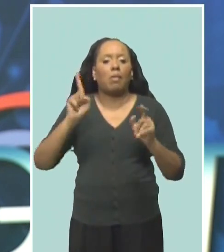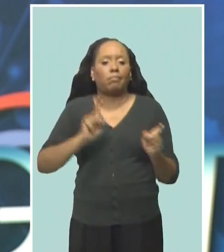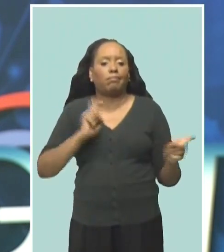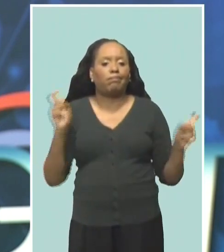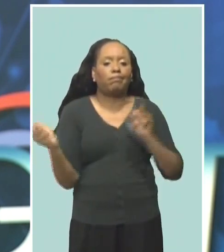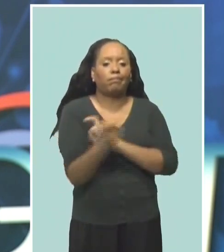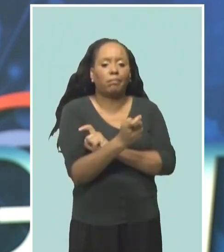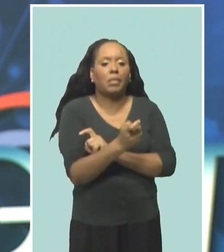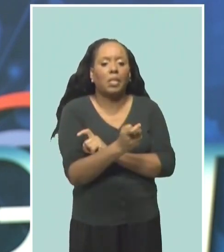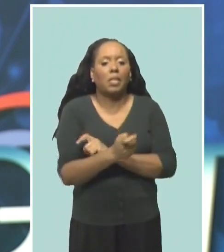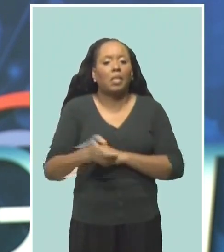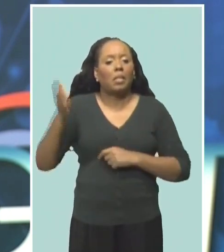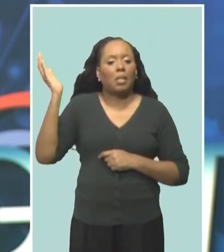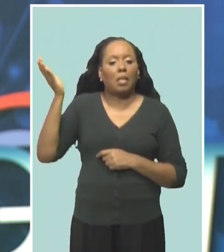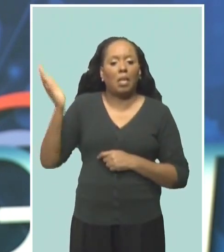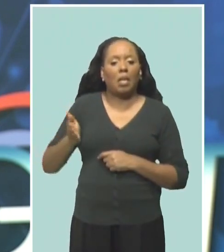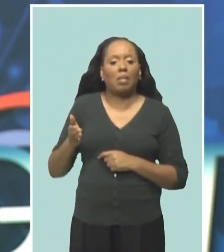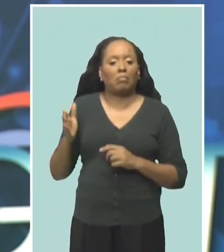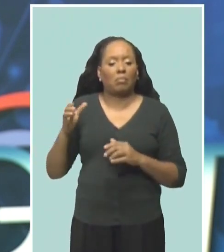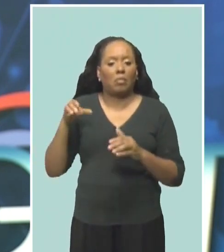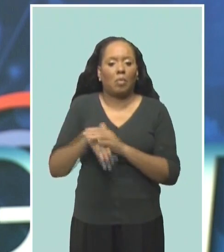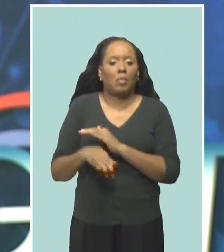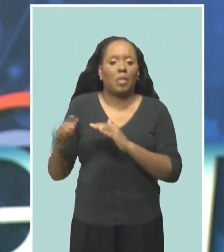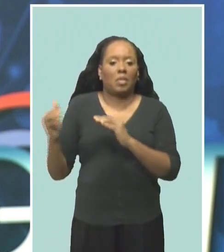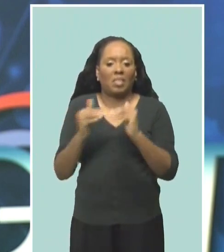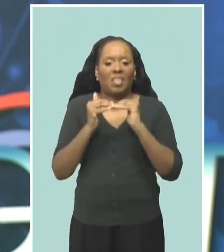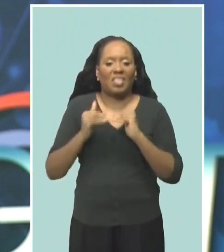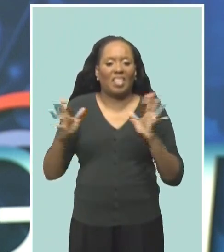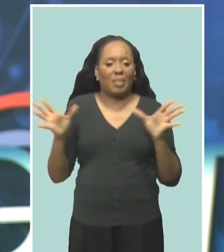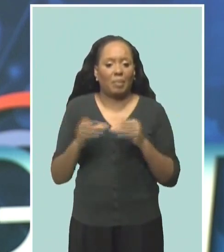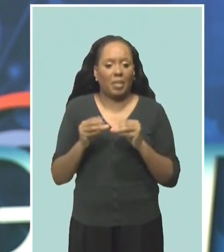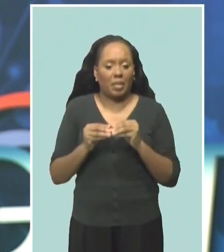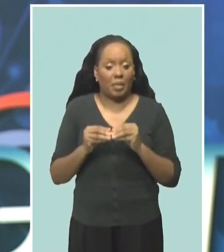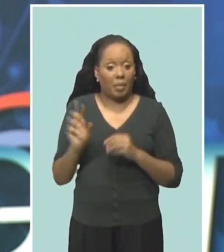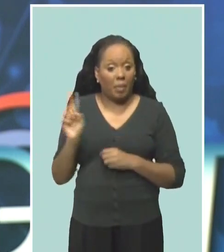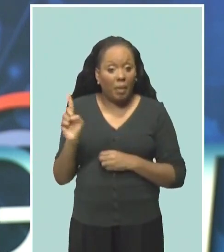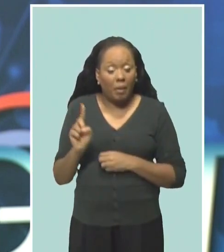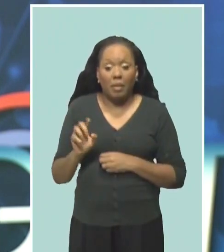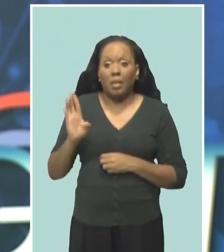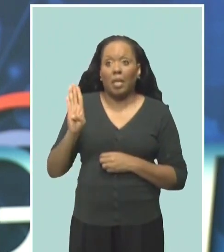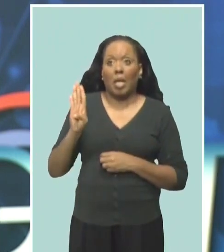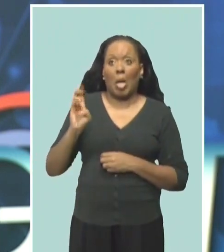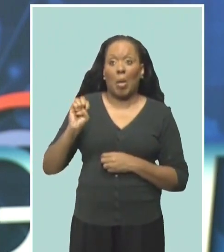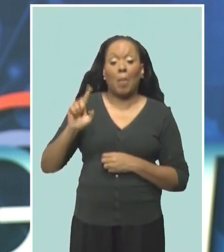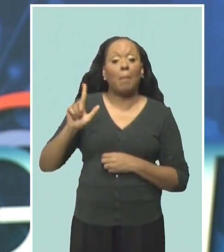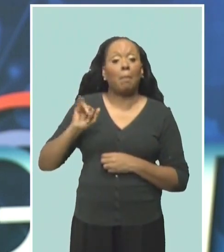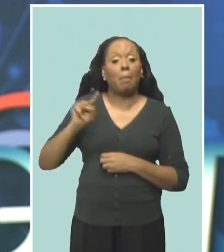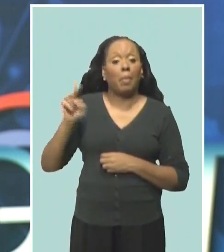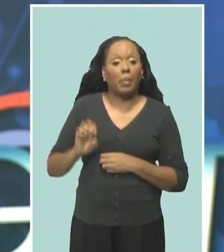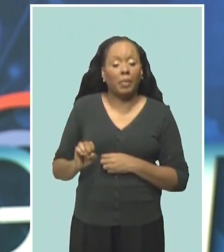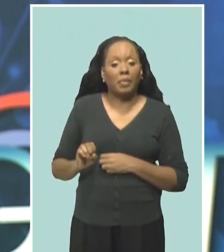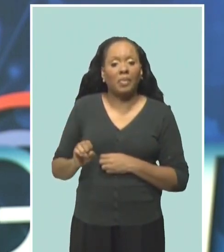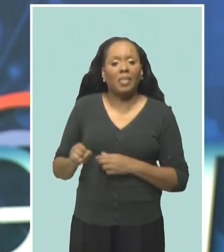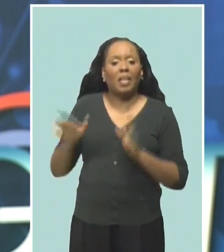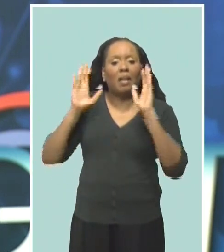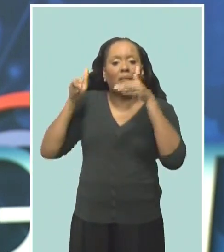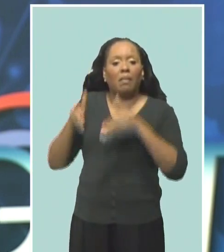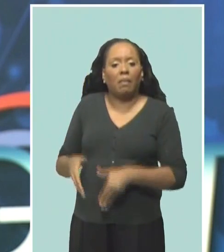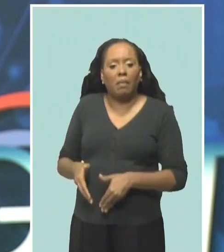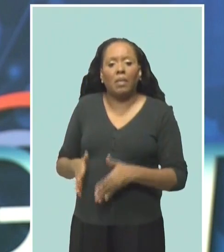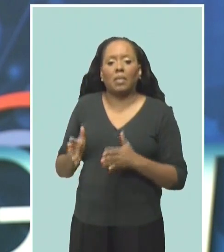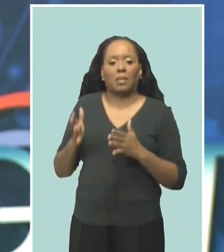The advice came as he addressed a criminal justice reform conference in Belize. That conference focused on advancing the Redeem's